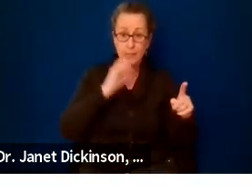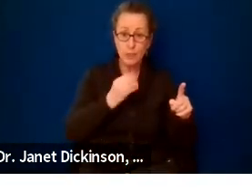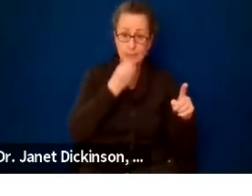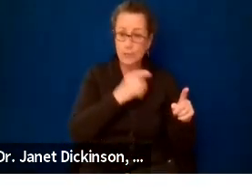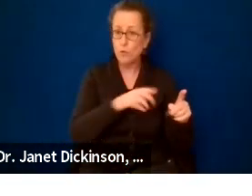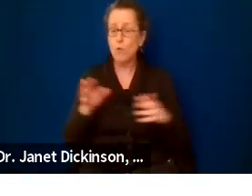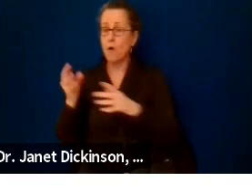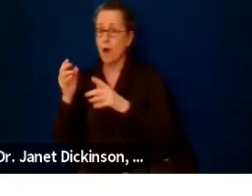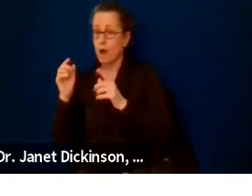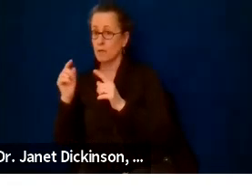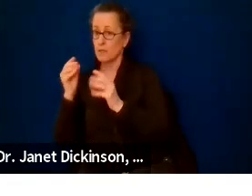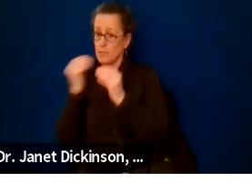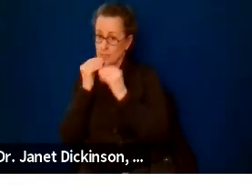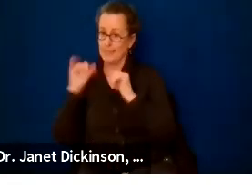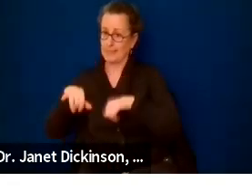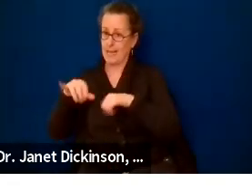work? Why